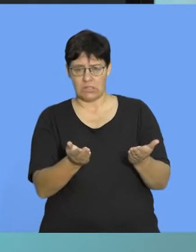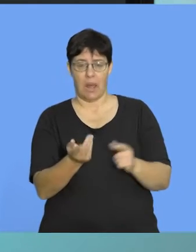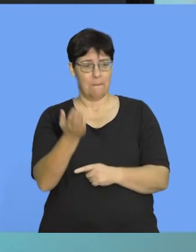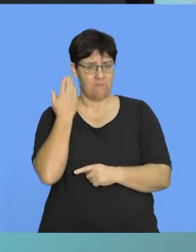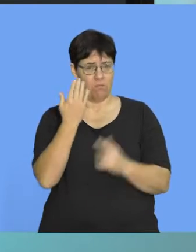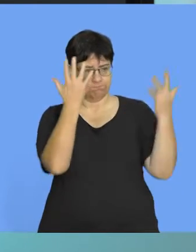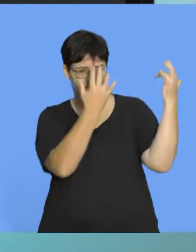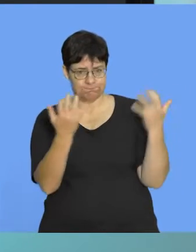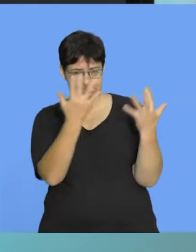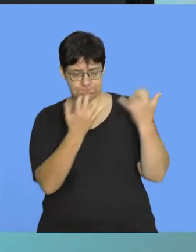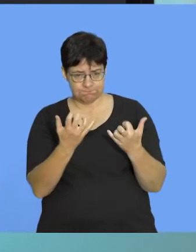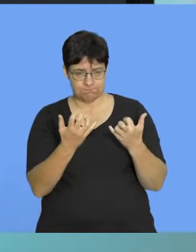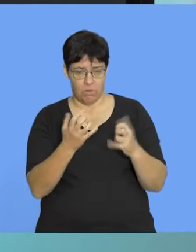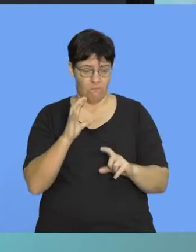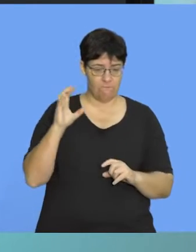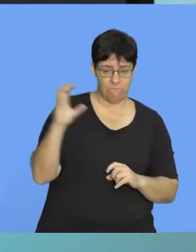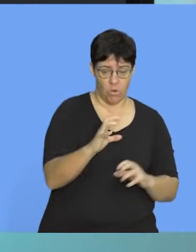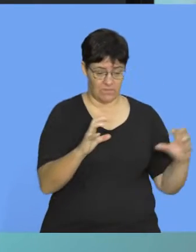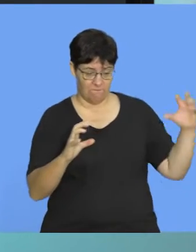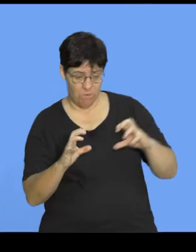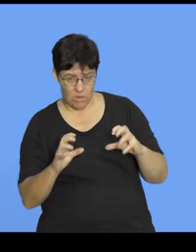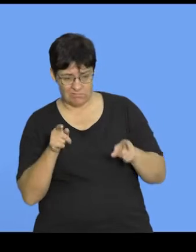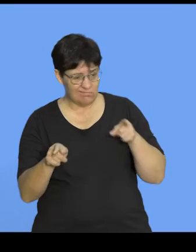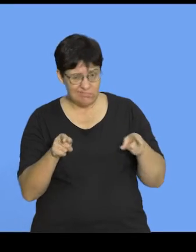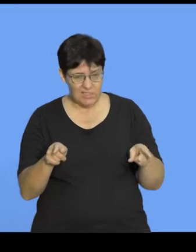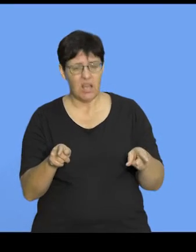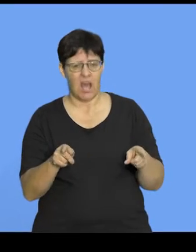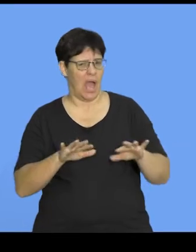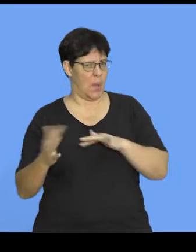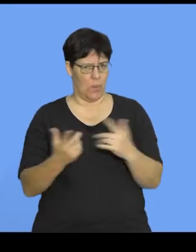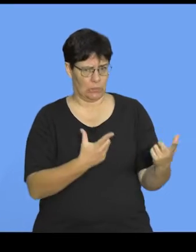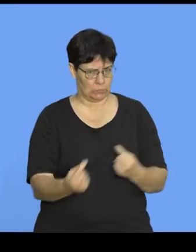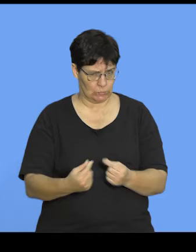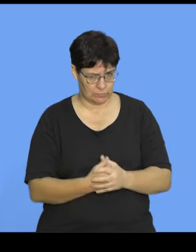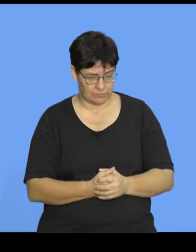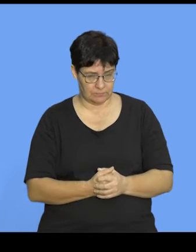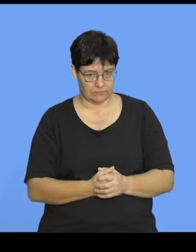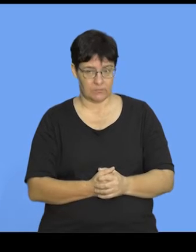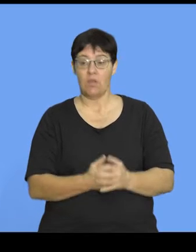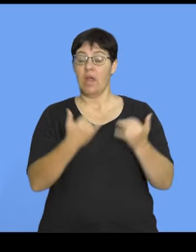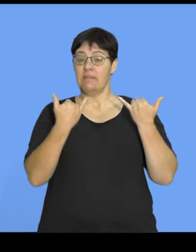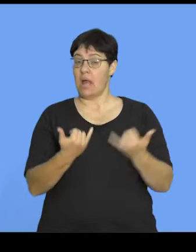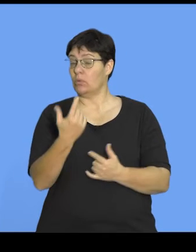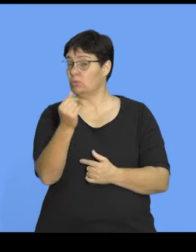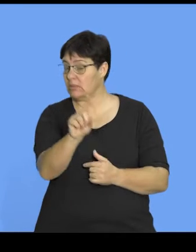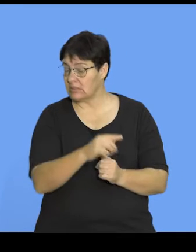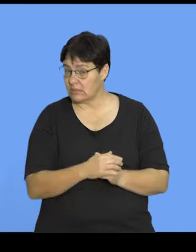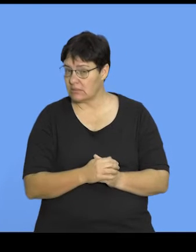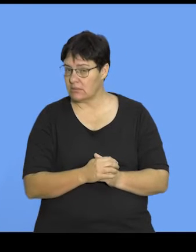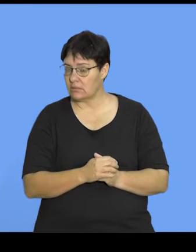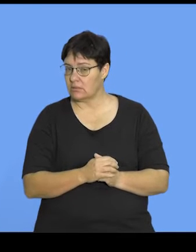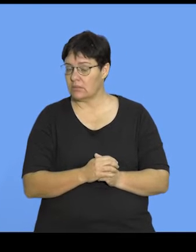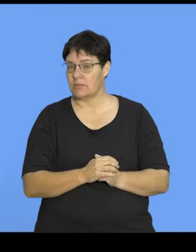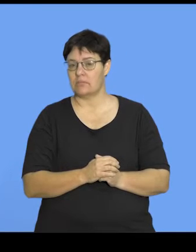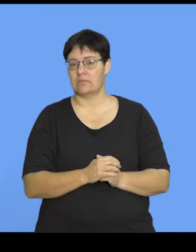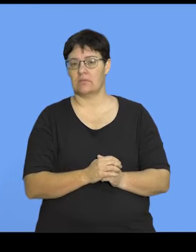work out the force between two objects, all right? So what we're going to do now is we're going to look at what